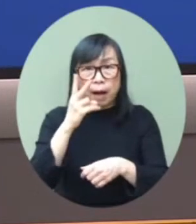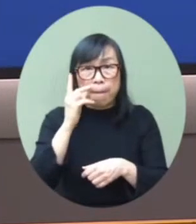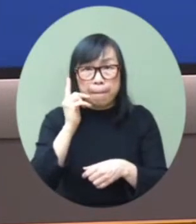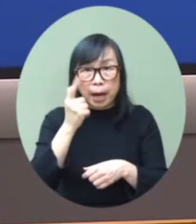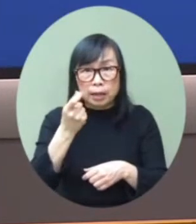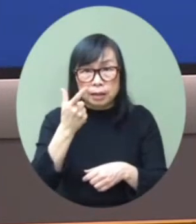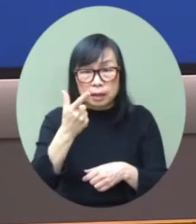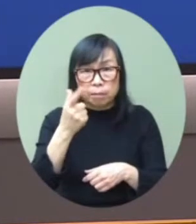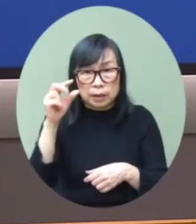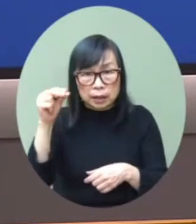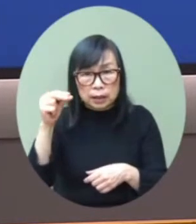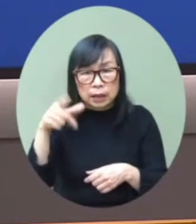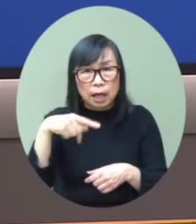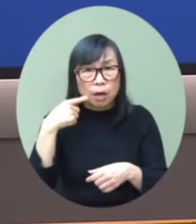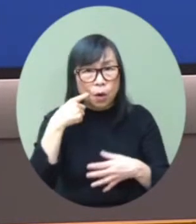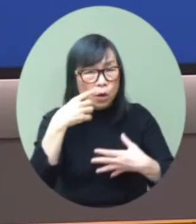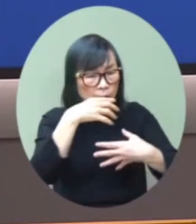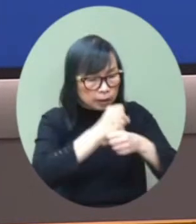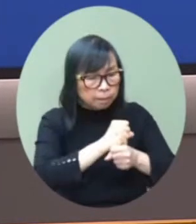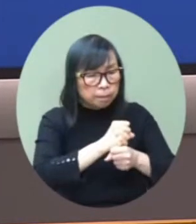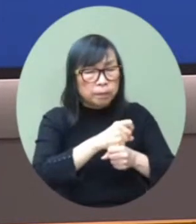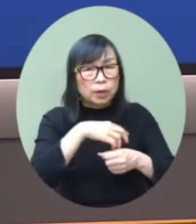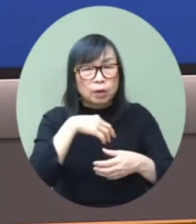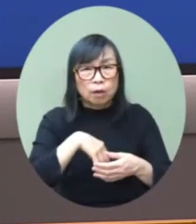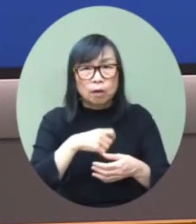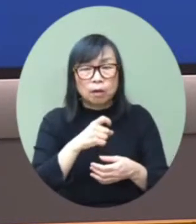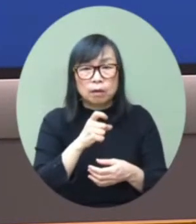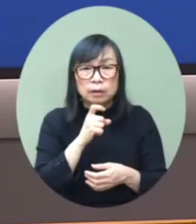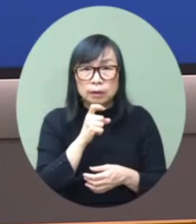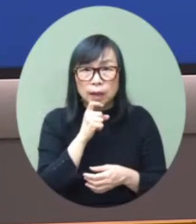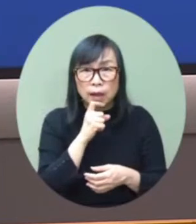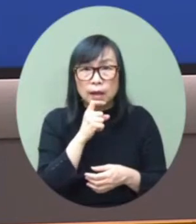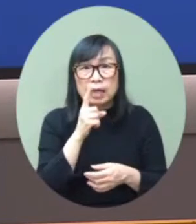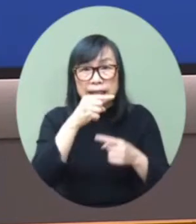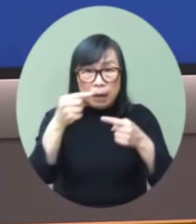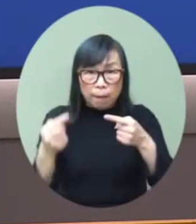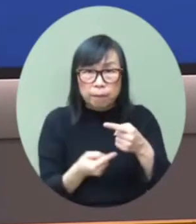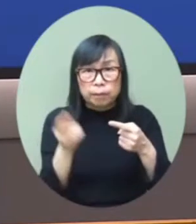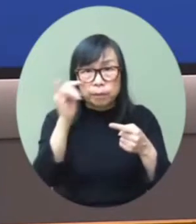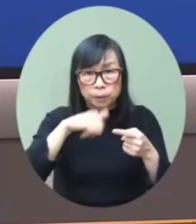similarly, in the previous 287 RTD operations,